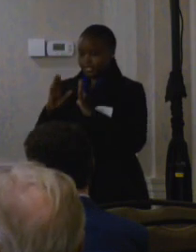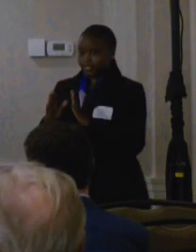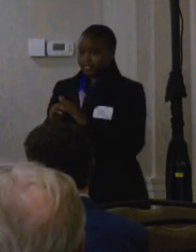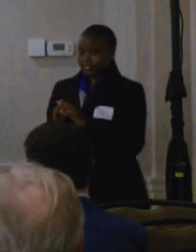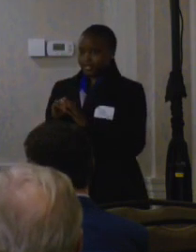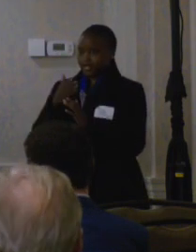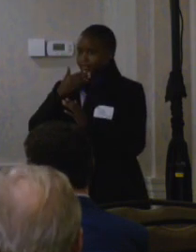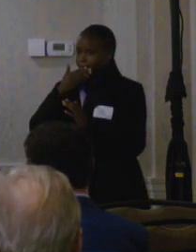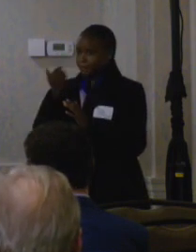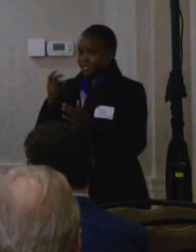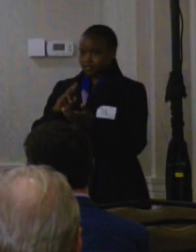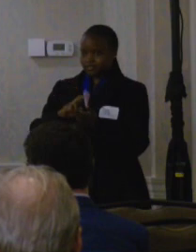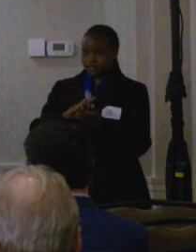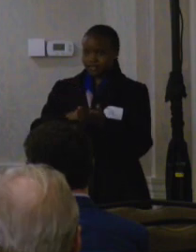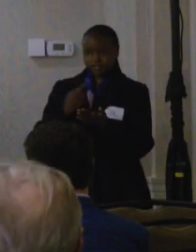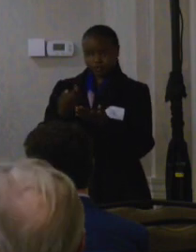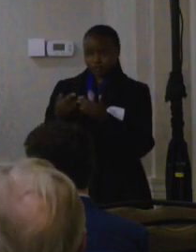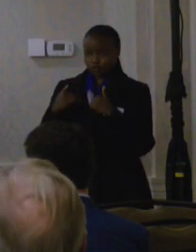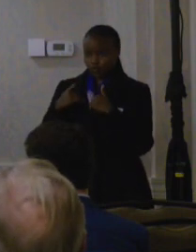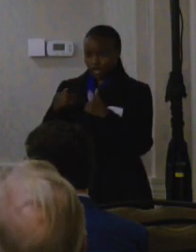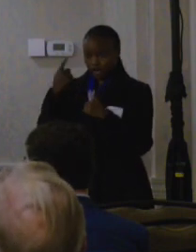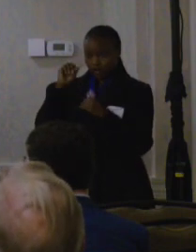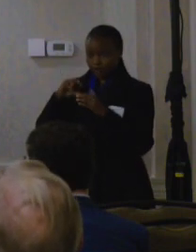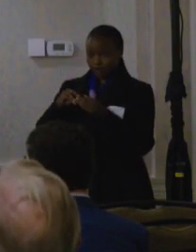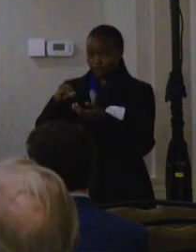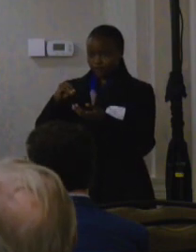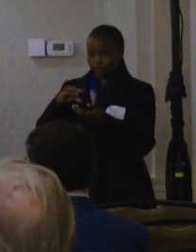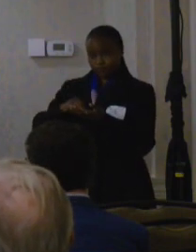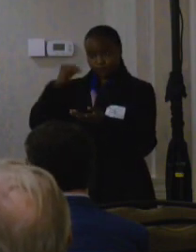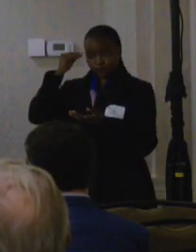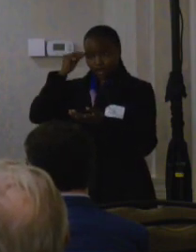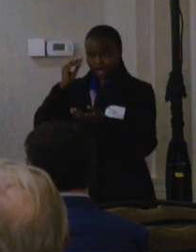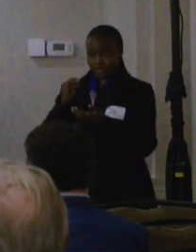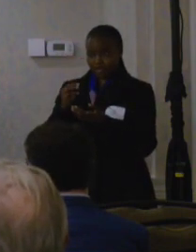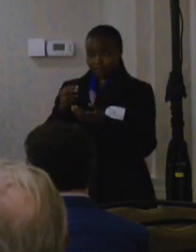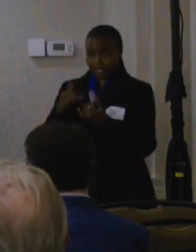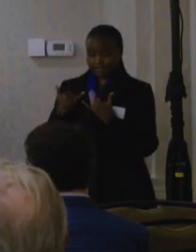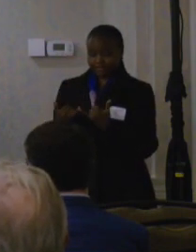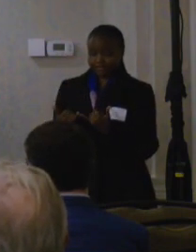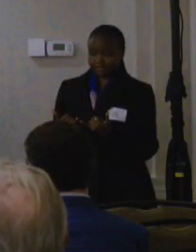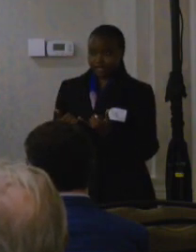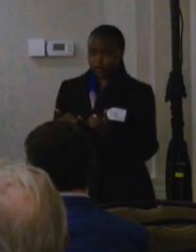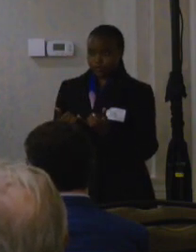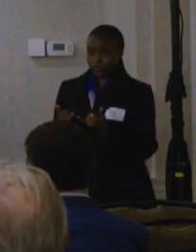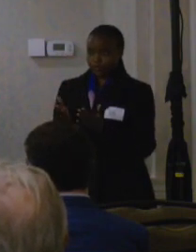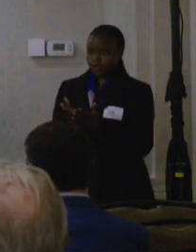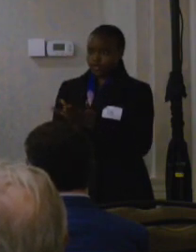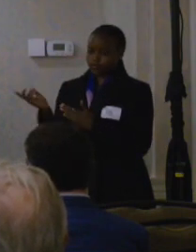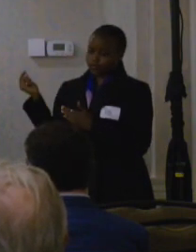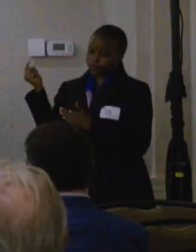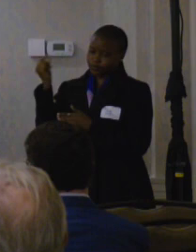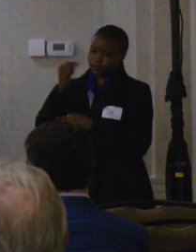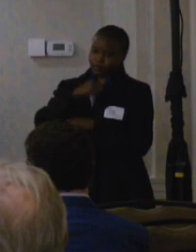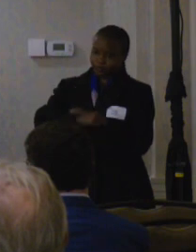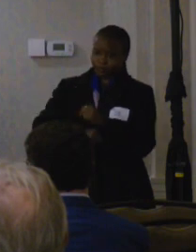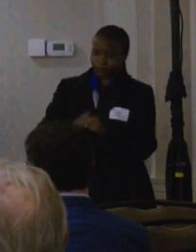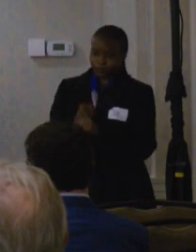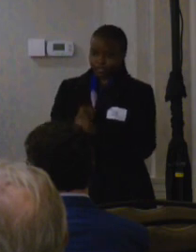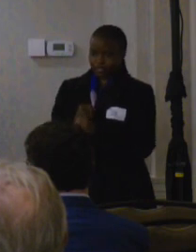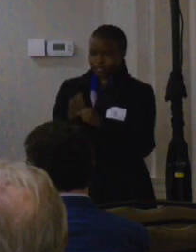definitely the best resource we have for learning, but at the moment and throughout the years, we